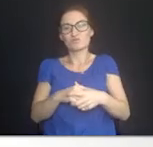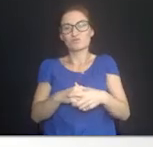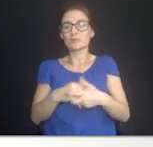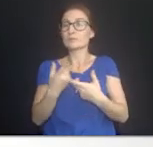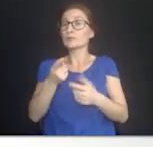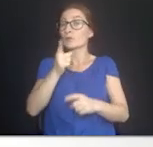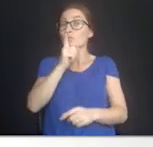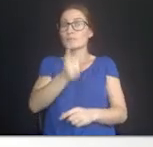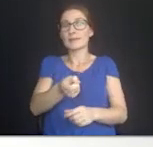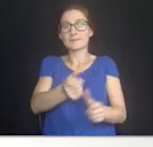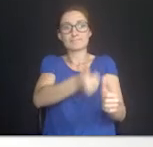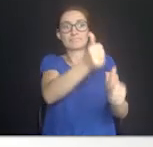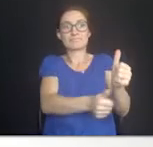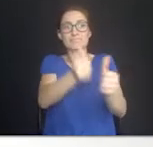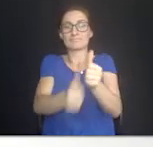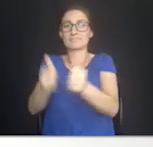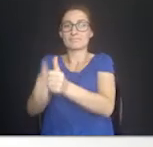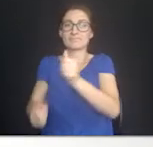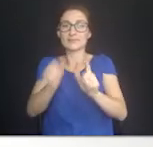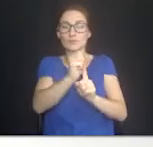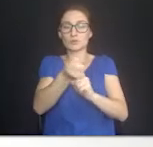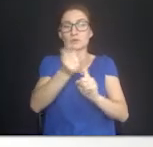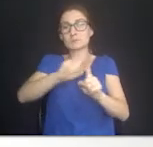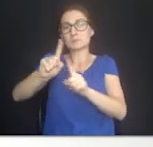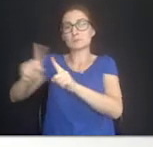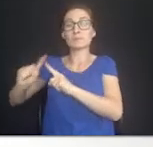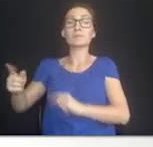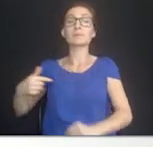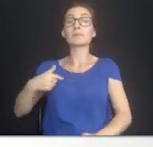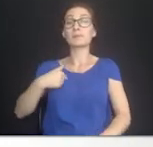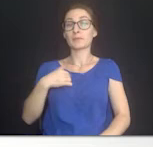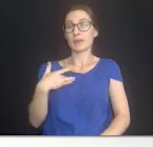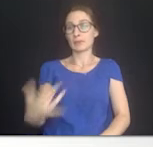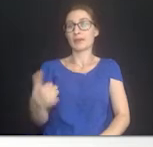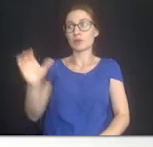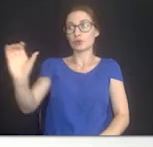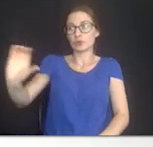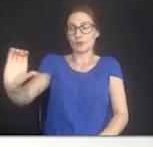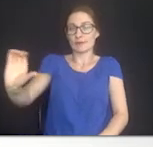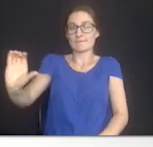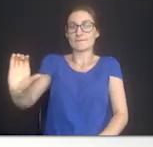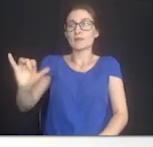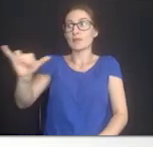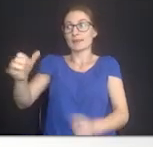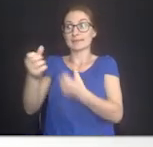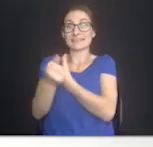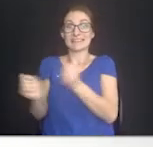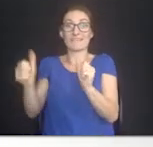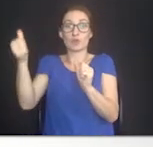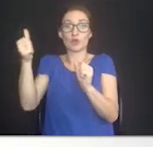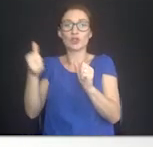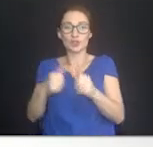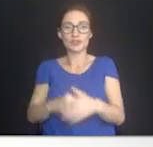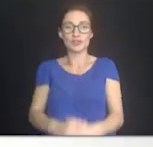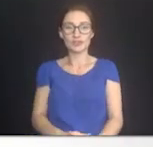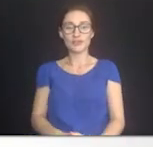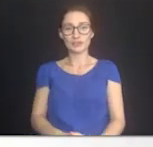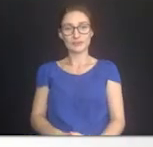go conservative if we're not sure, right? Conservative is always safer than aggressive.